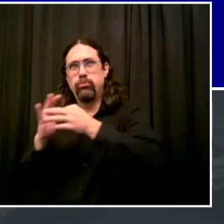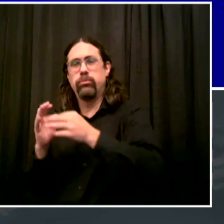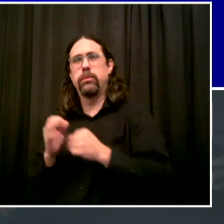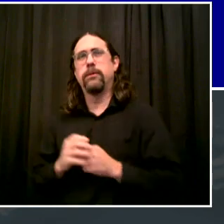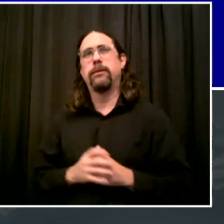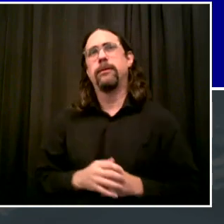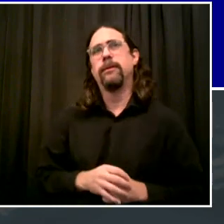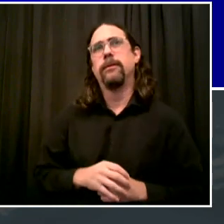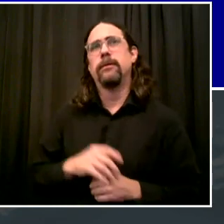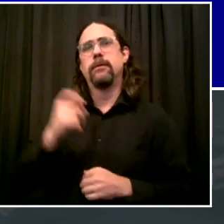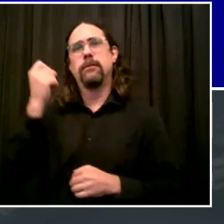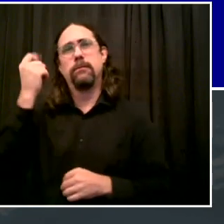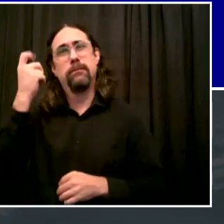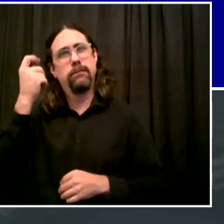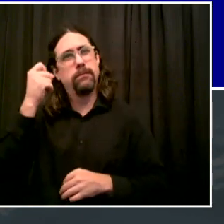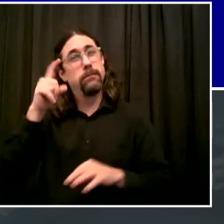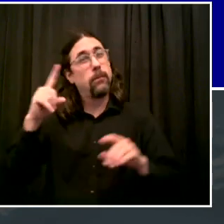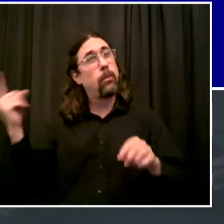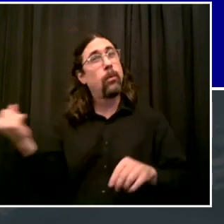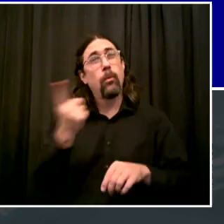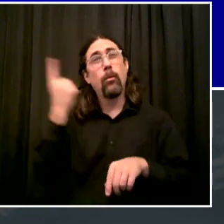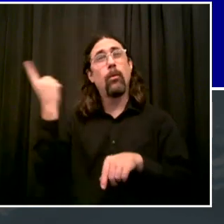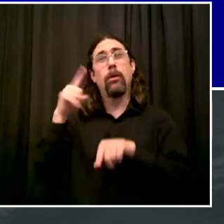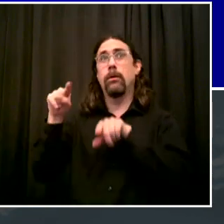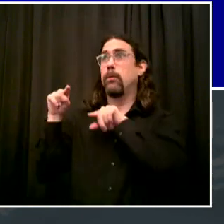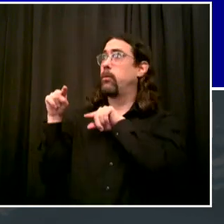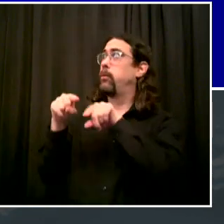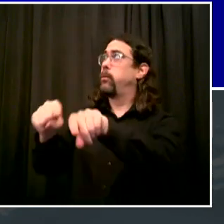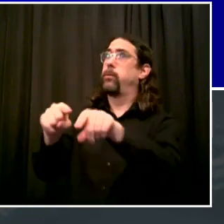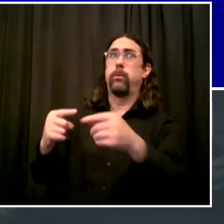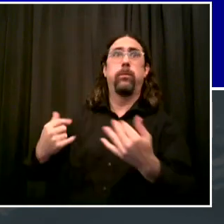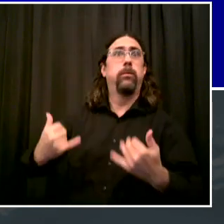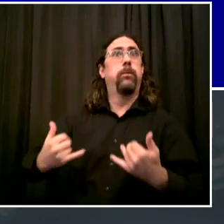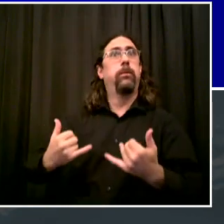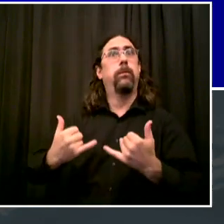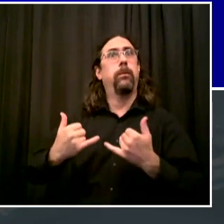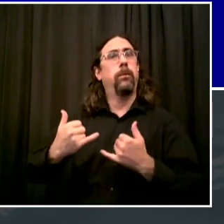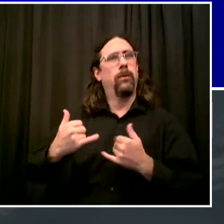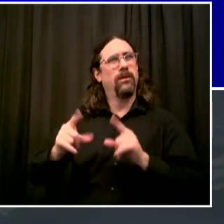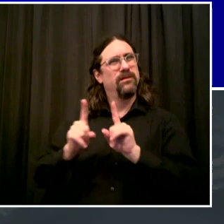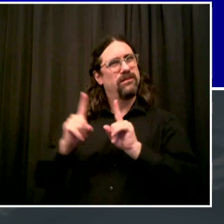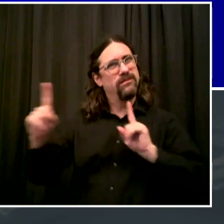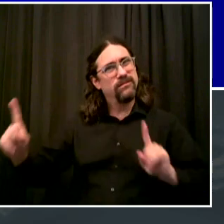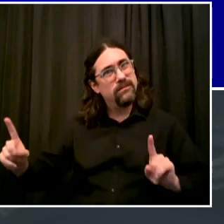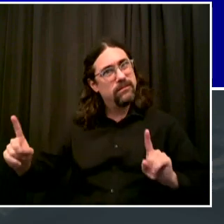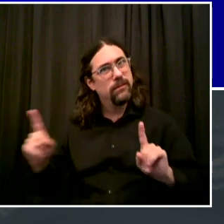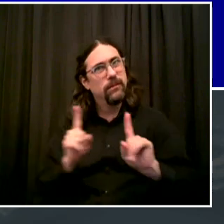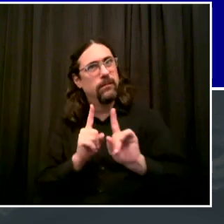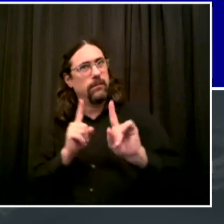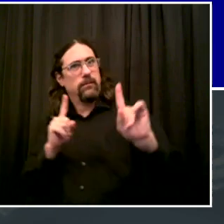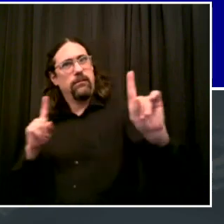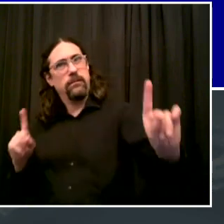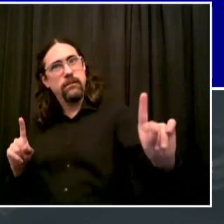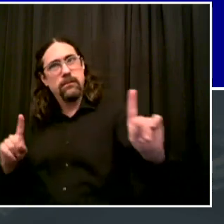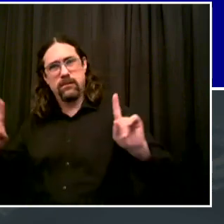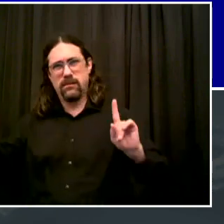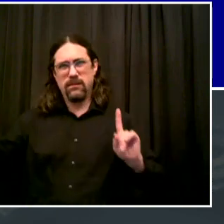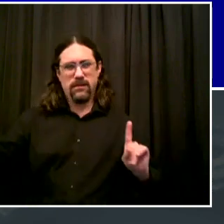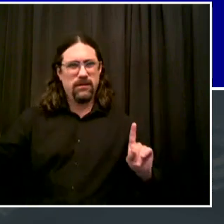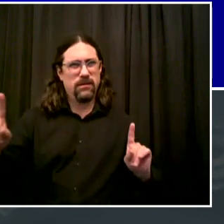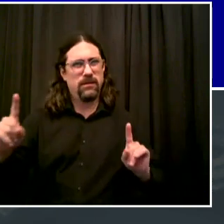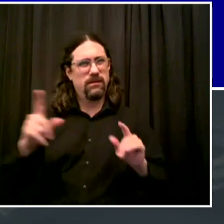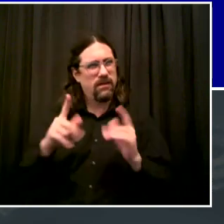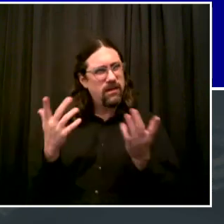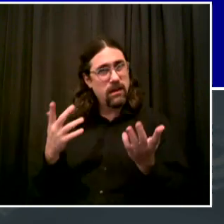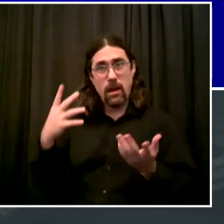the virus. But again, the central focus will be on health and safety, particularly for the communities hardest hit by the disease. And here to